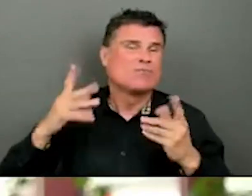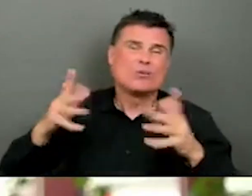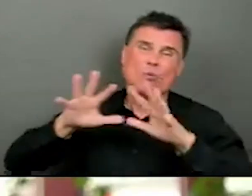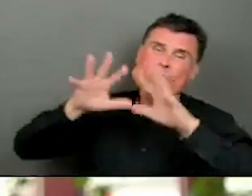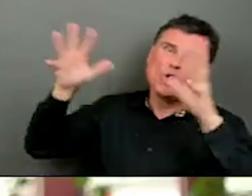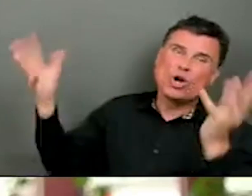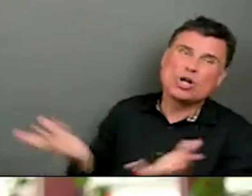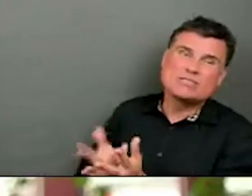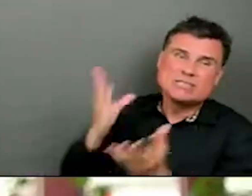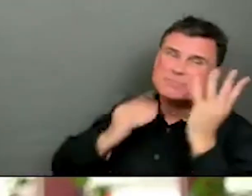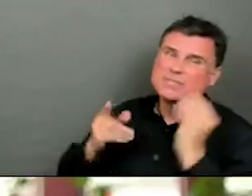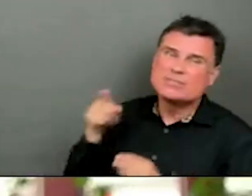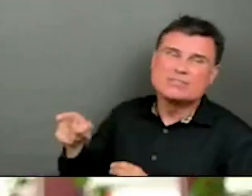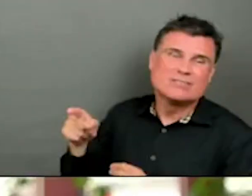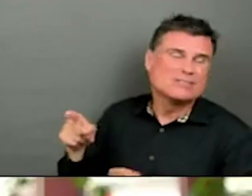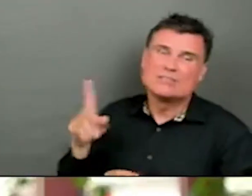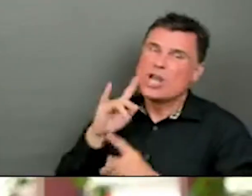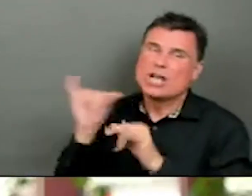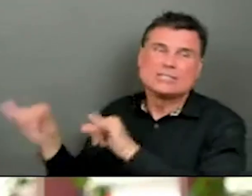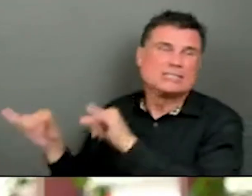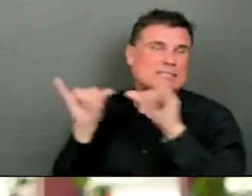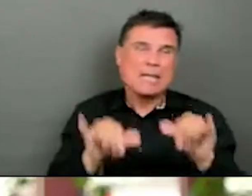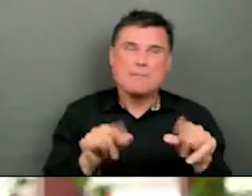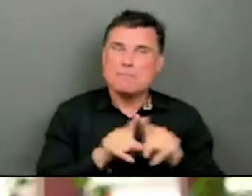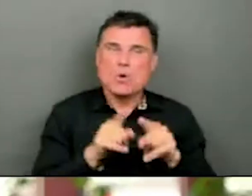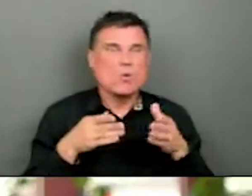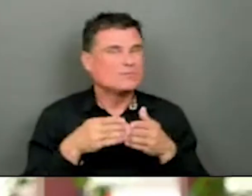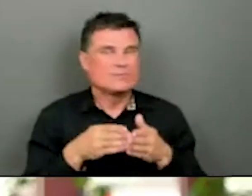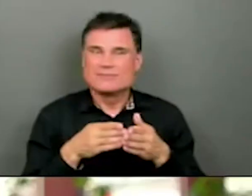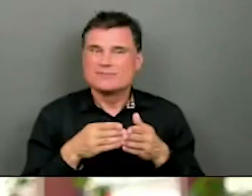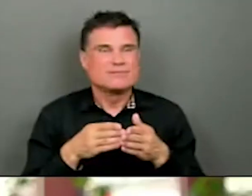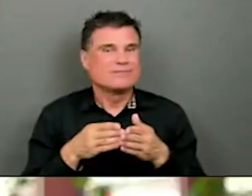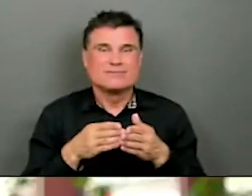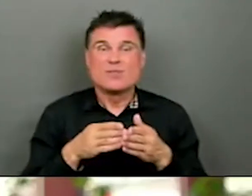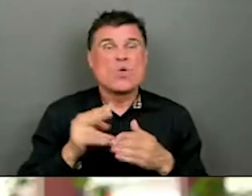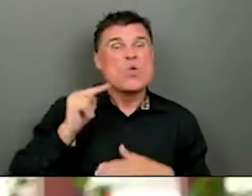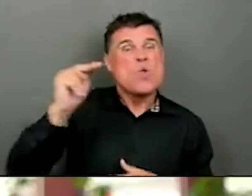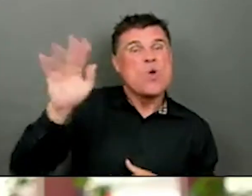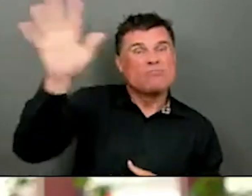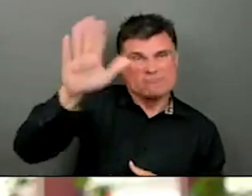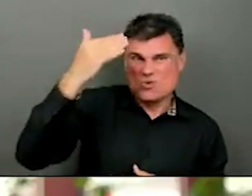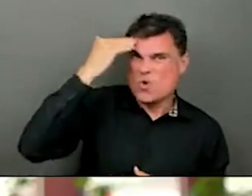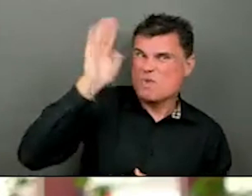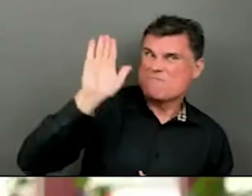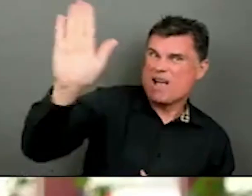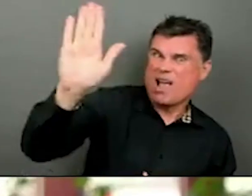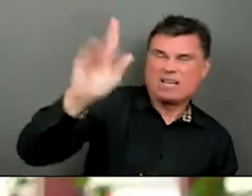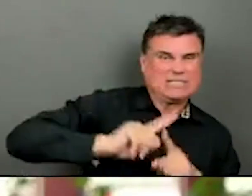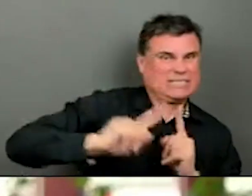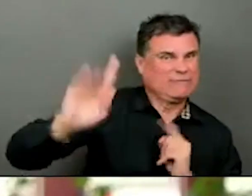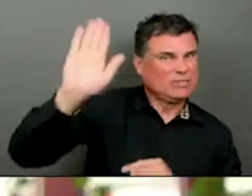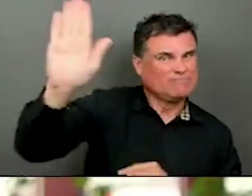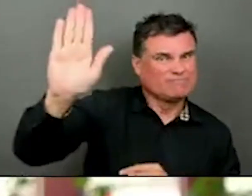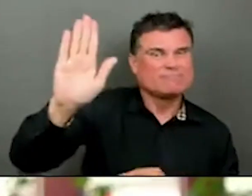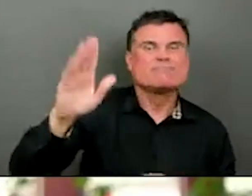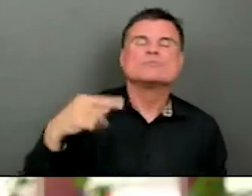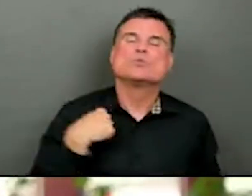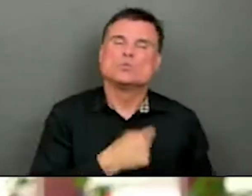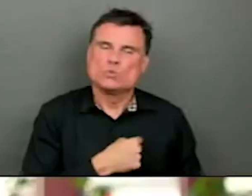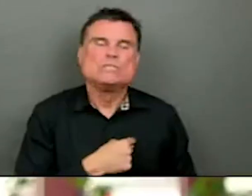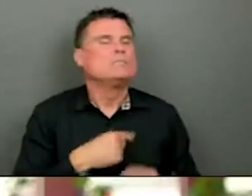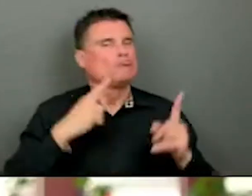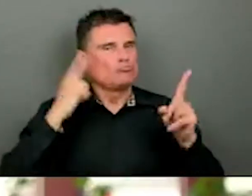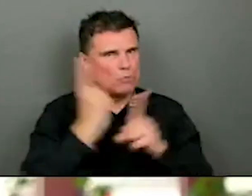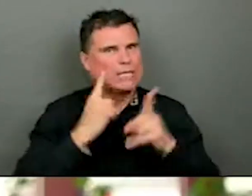and people in the North know this well. But we have done the right things, and we need to continue to do that, to make that extra